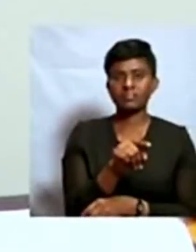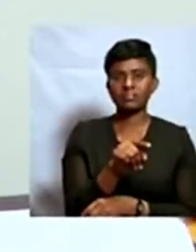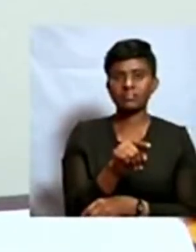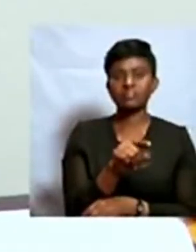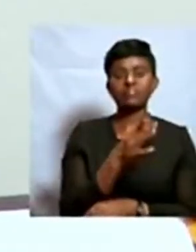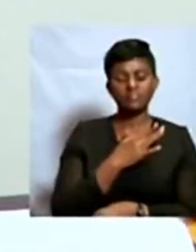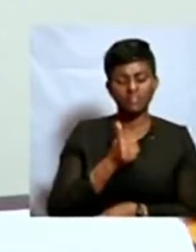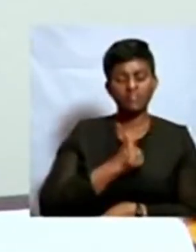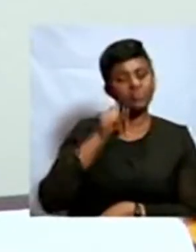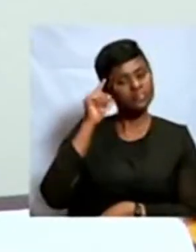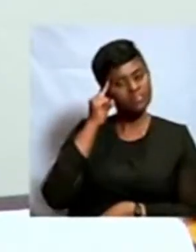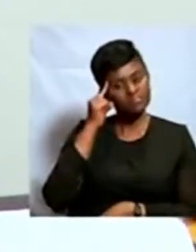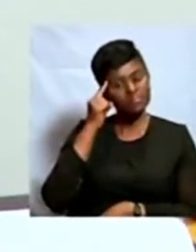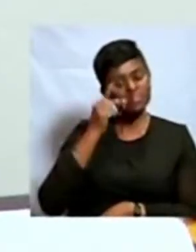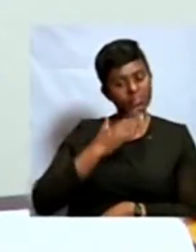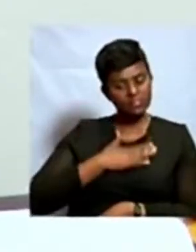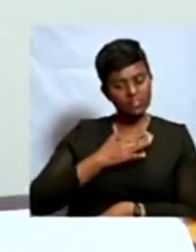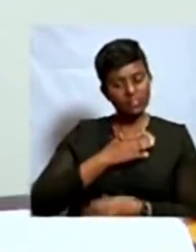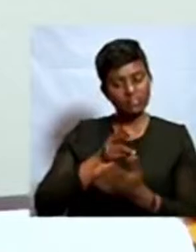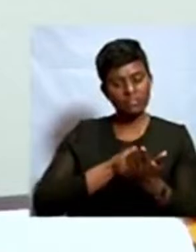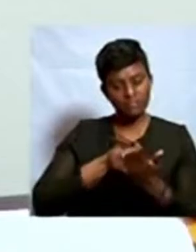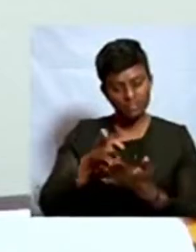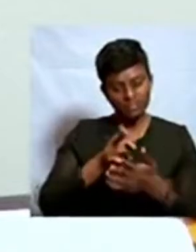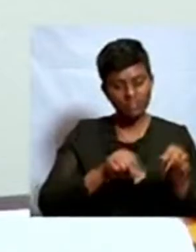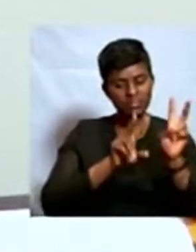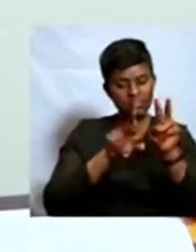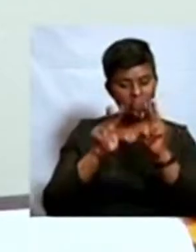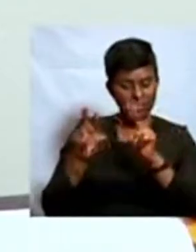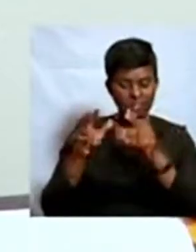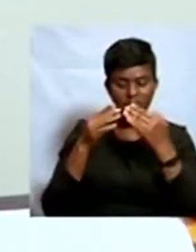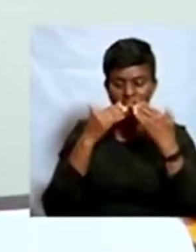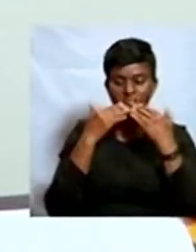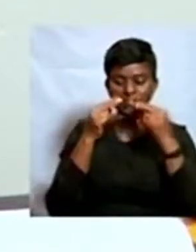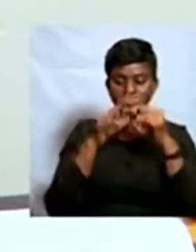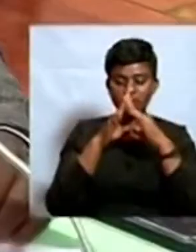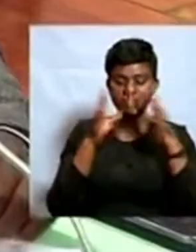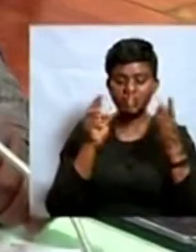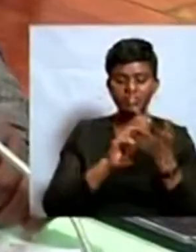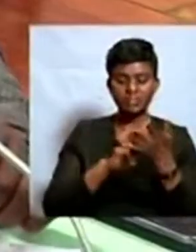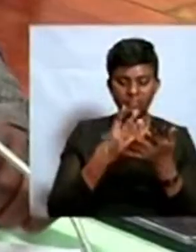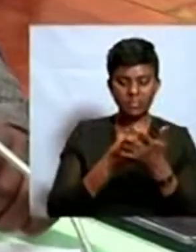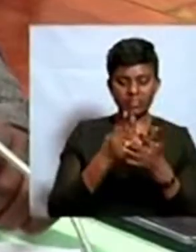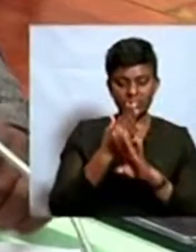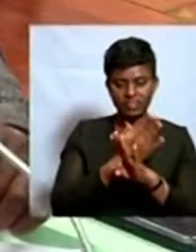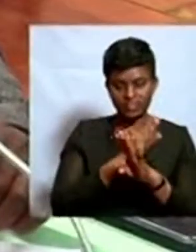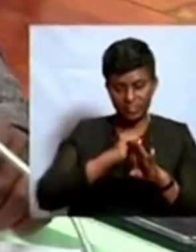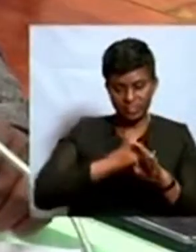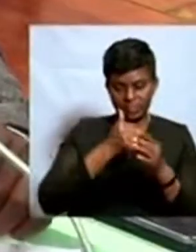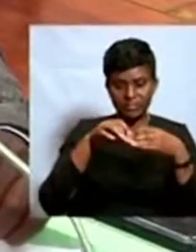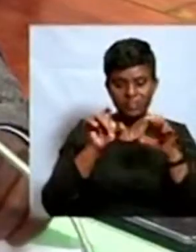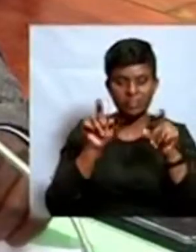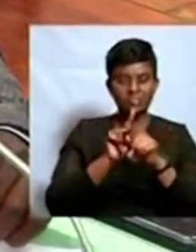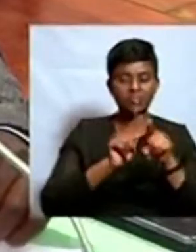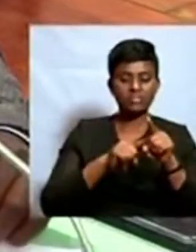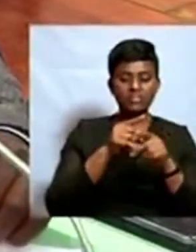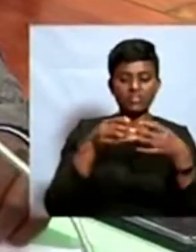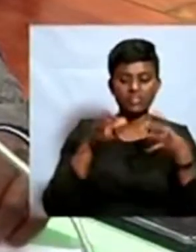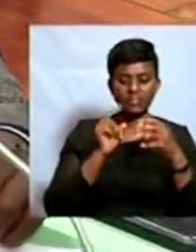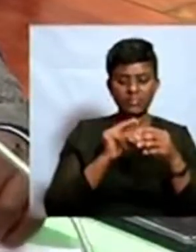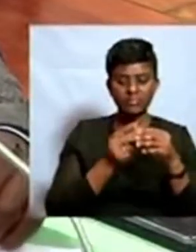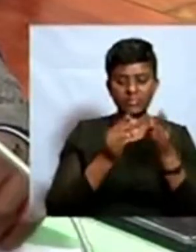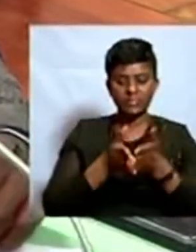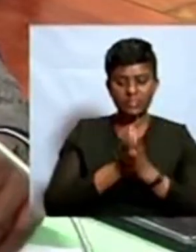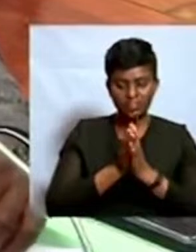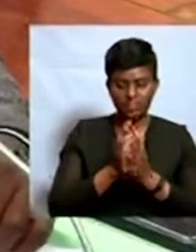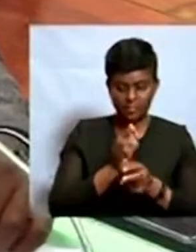I think that is my honest observation. Thank you so much, Witness. I think before we proceed, kindly allow us to request